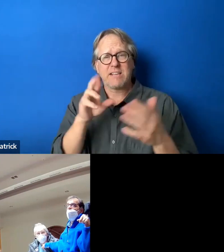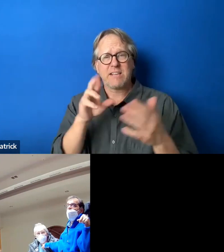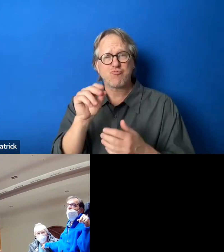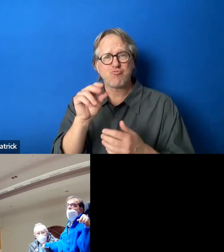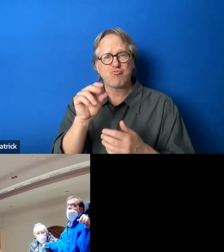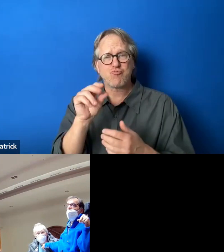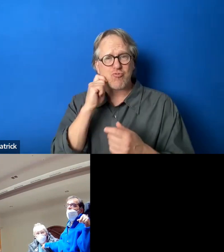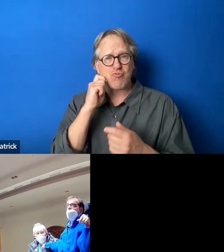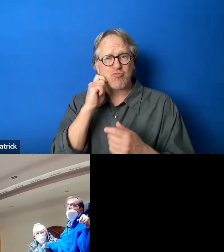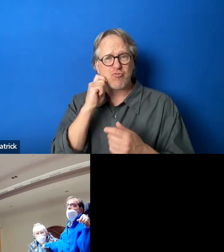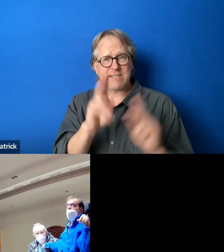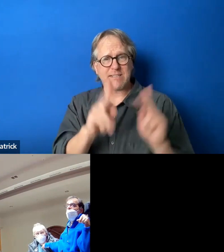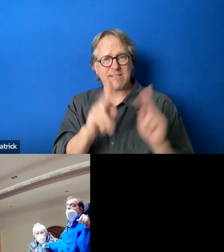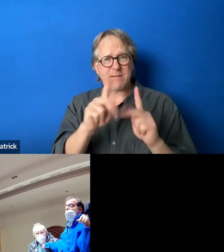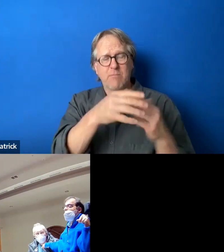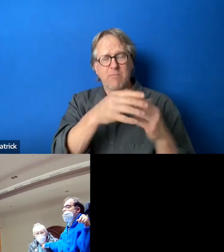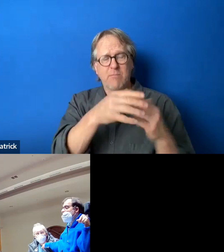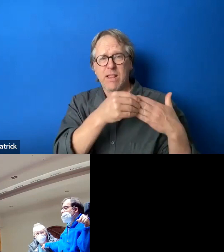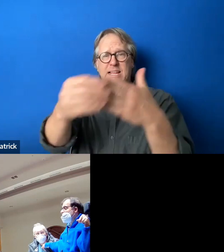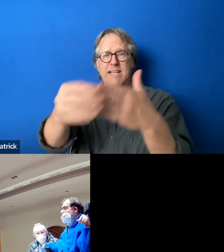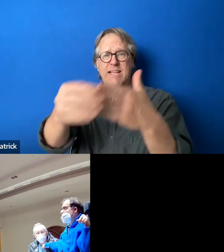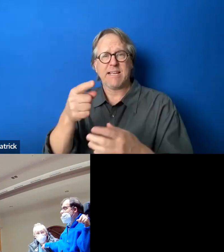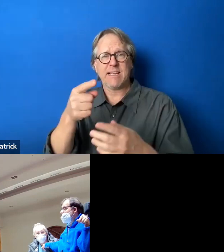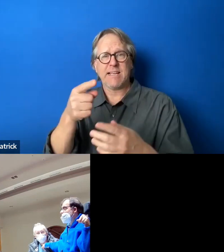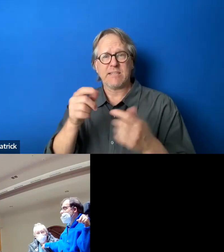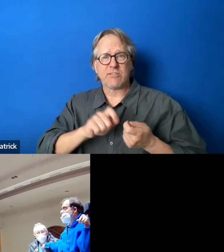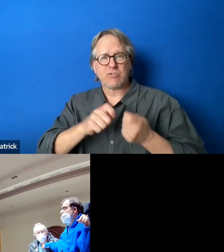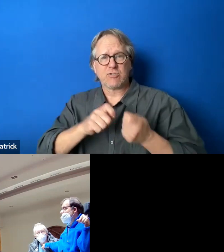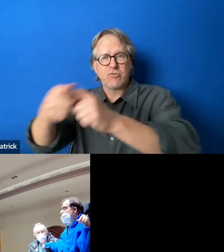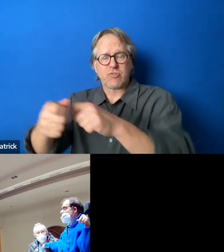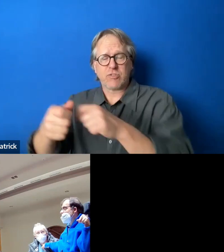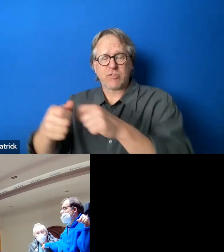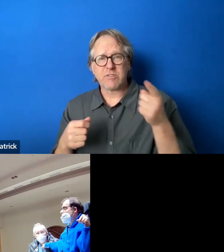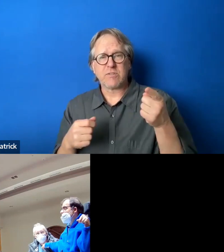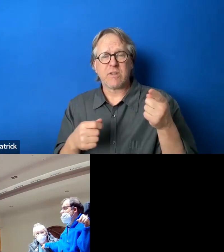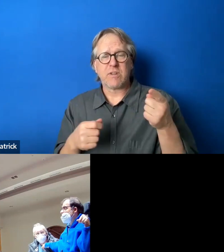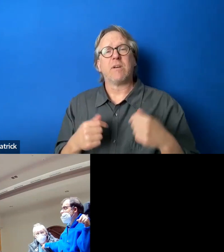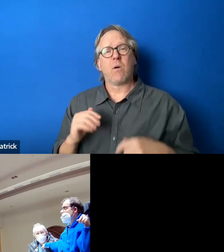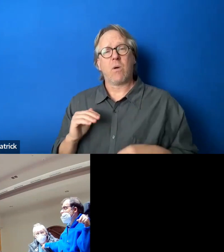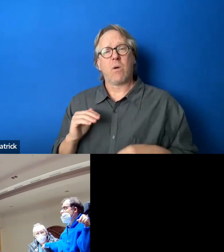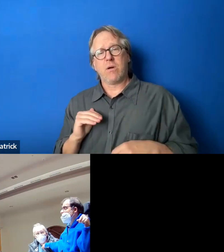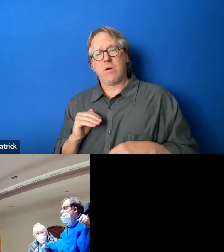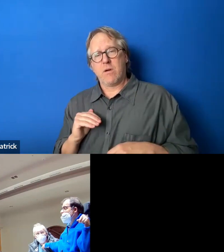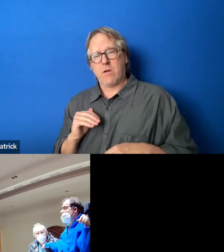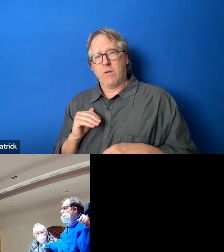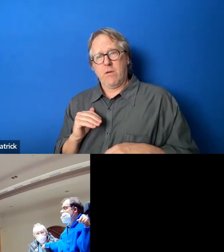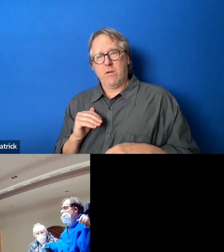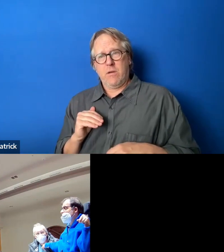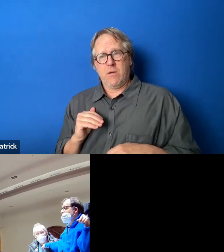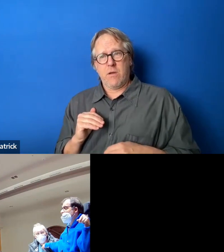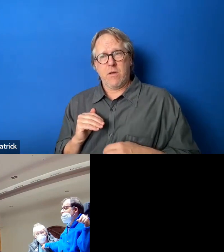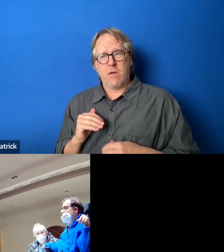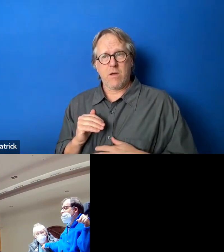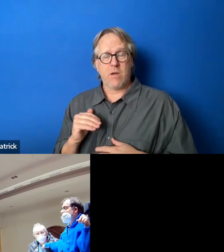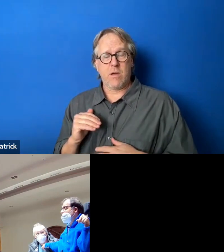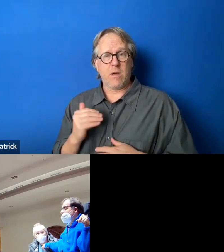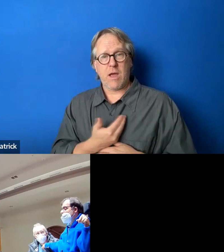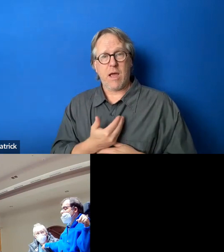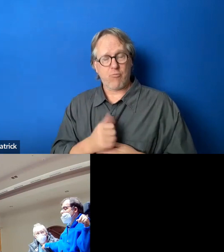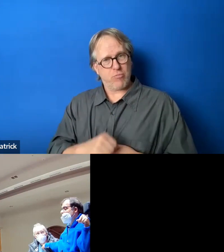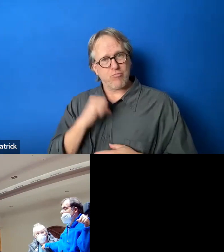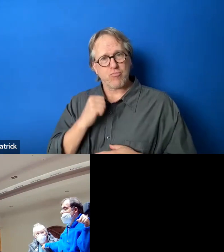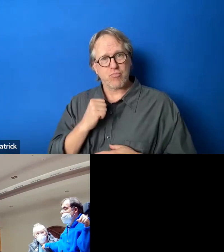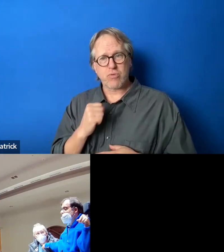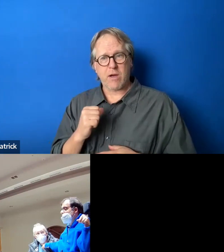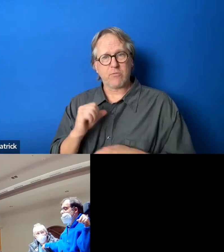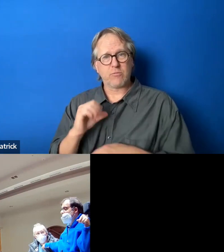way. We are proud that our church adopted the eighth principle. We are proud that our church